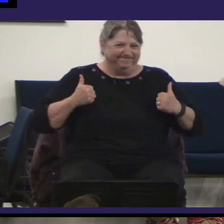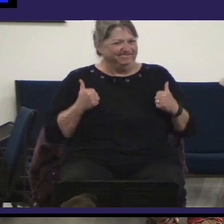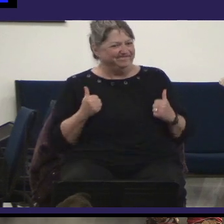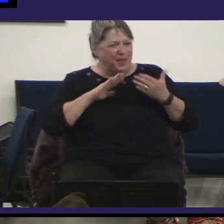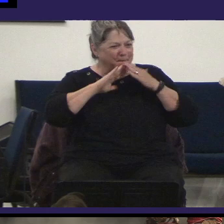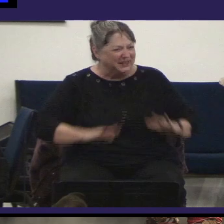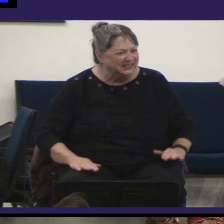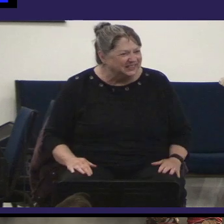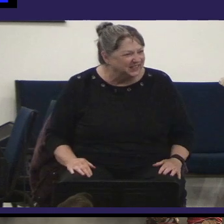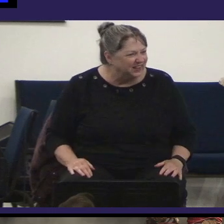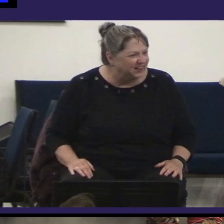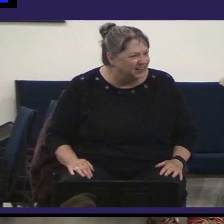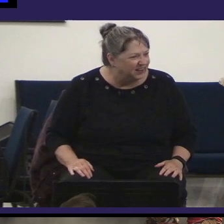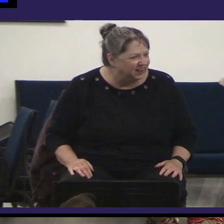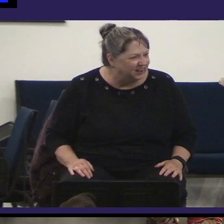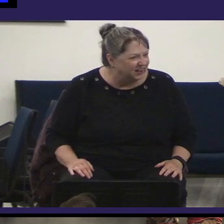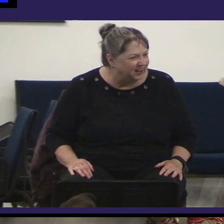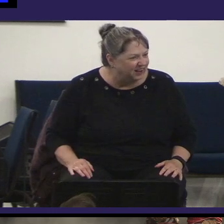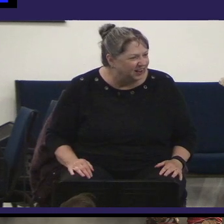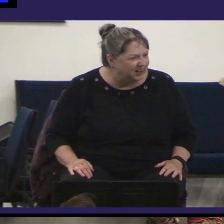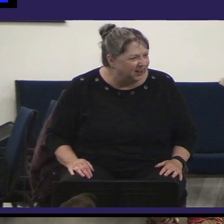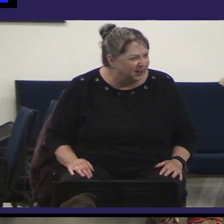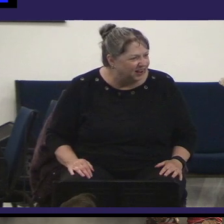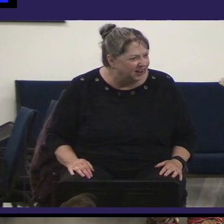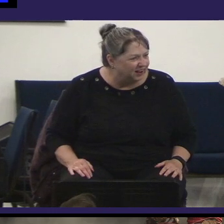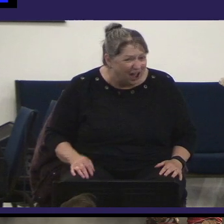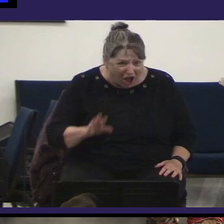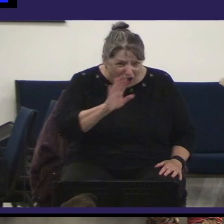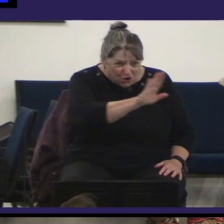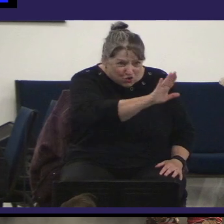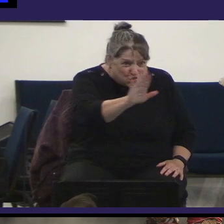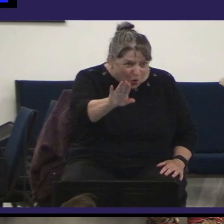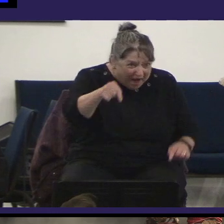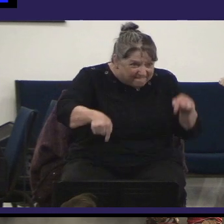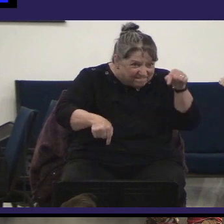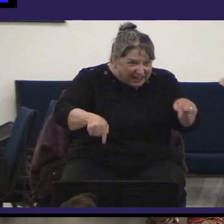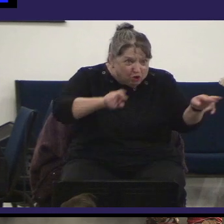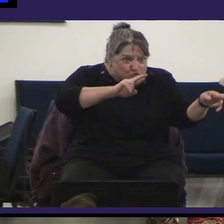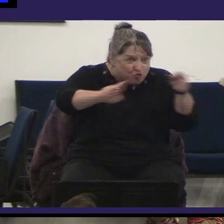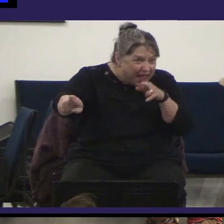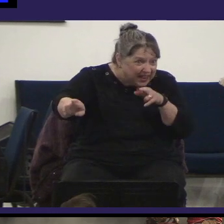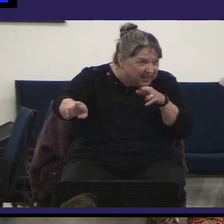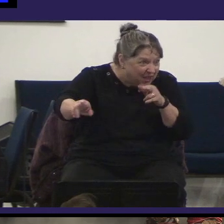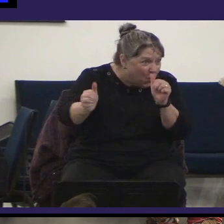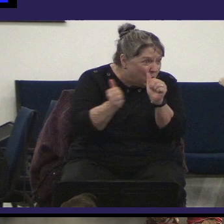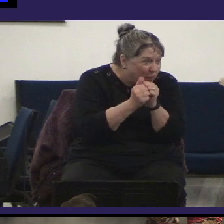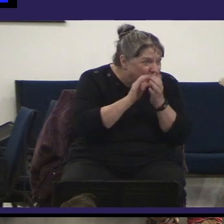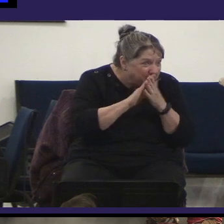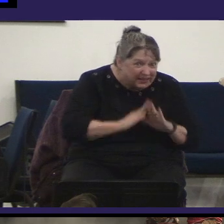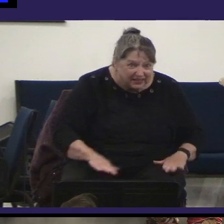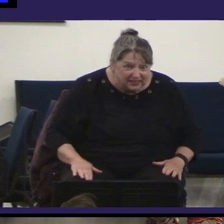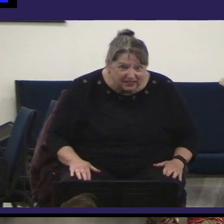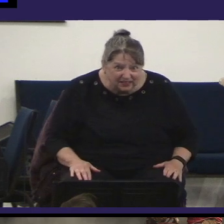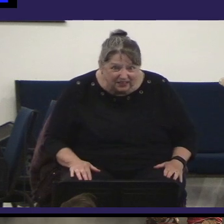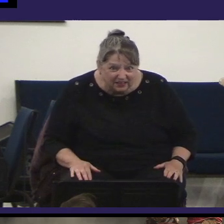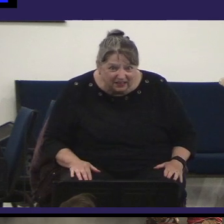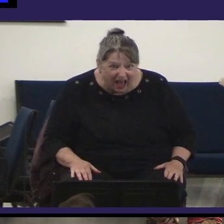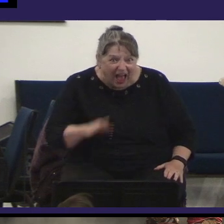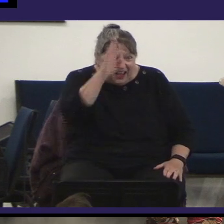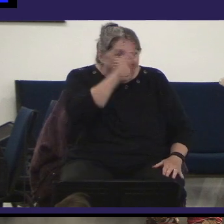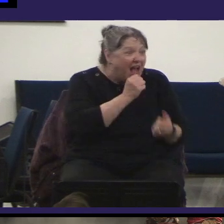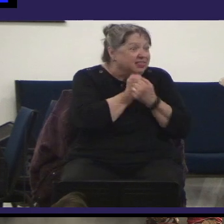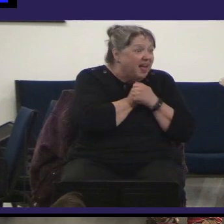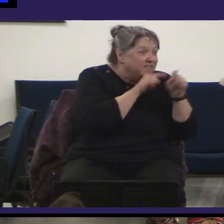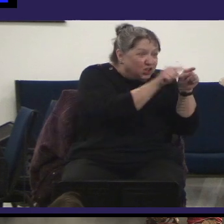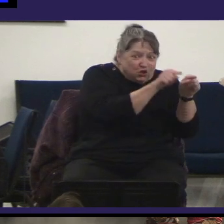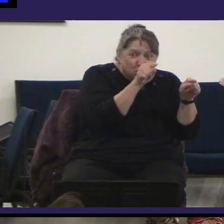need. Our feet fitted with the readiness of the gospel of peace. My friends, God loves you.